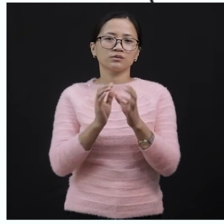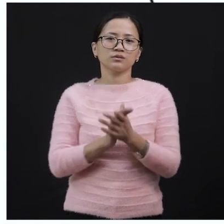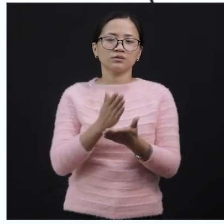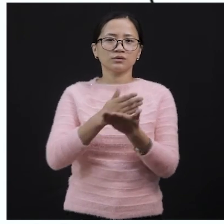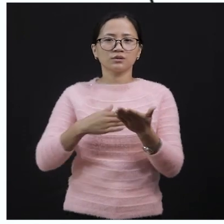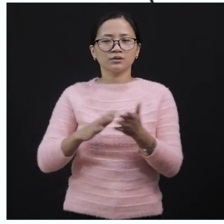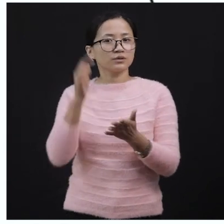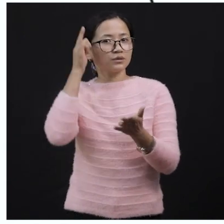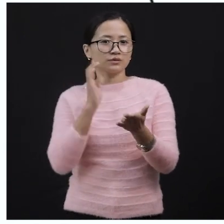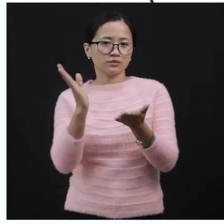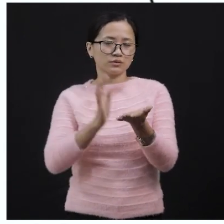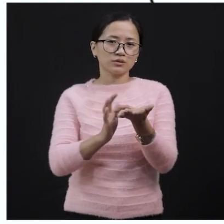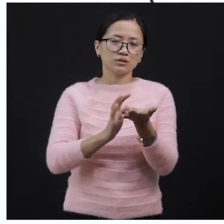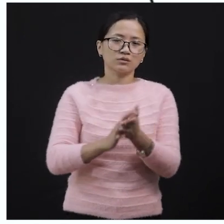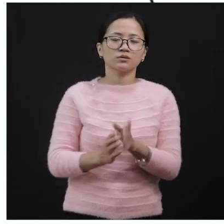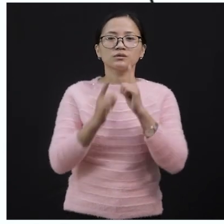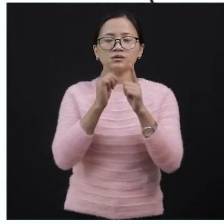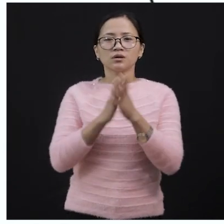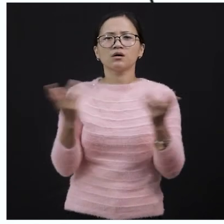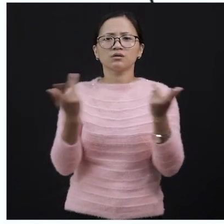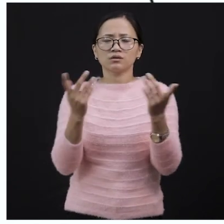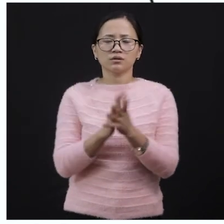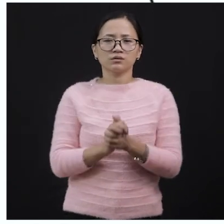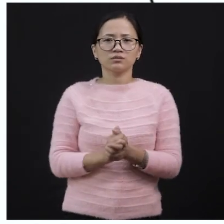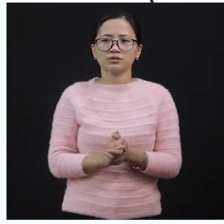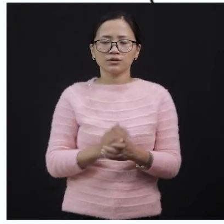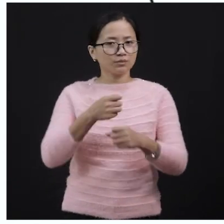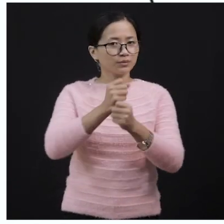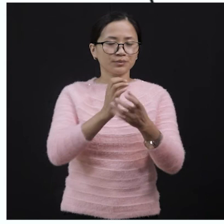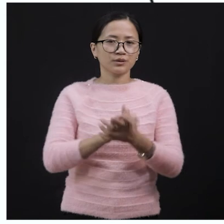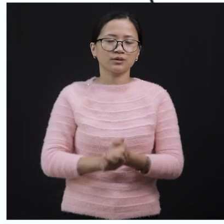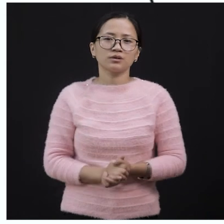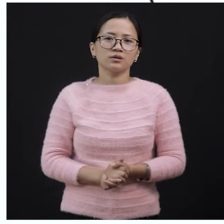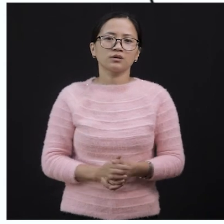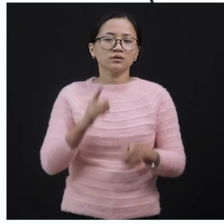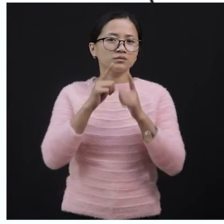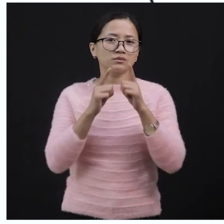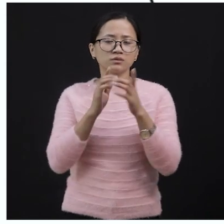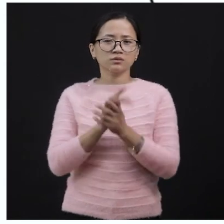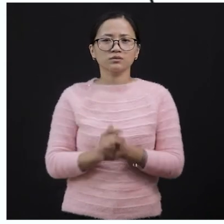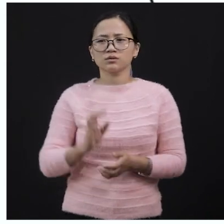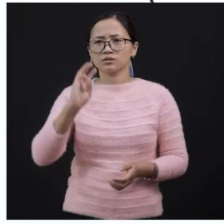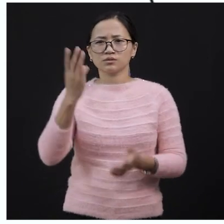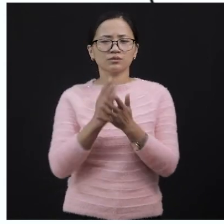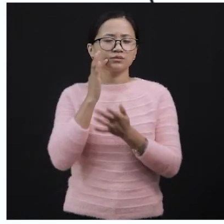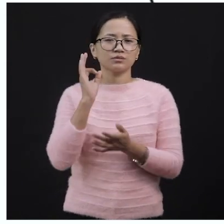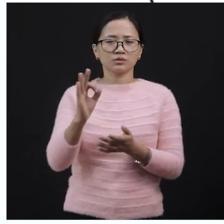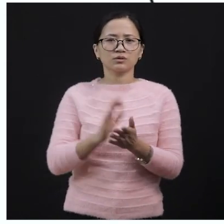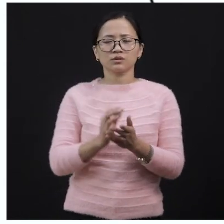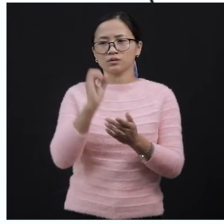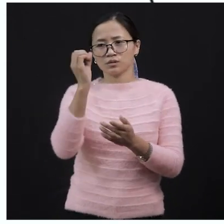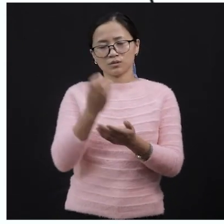the parts of shadow. We have discussed about how shadows are formed. We have discussed about the three important